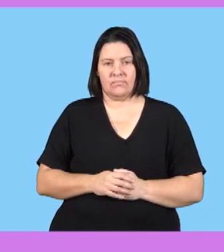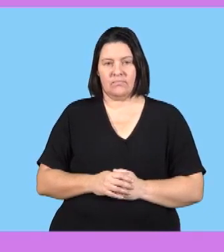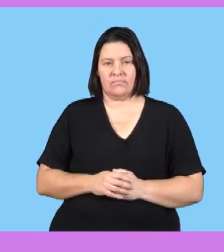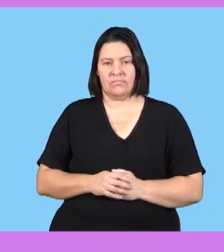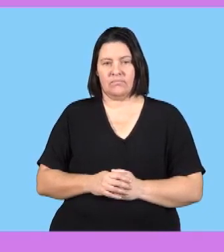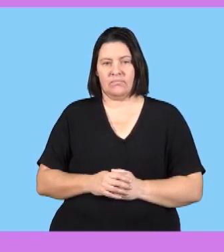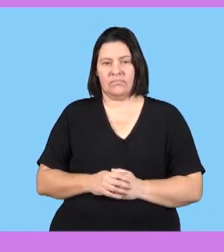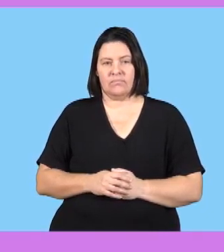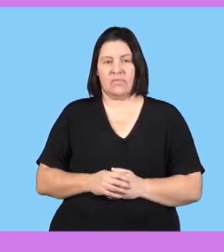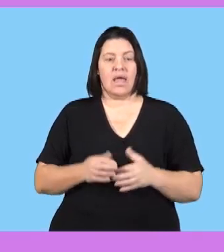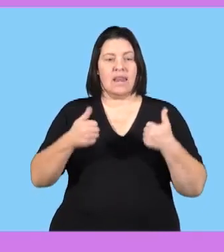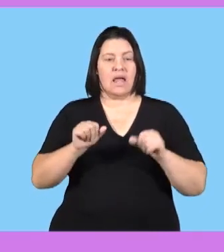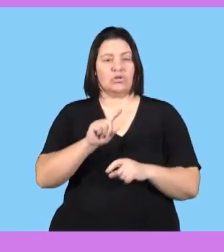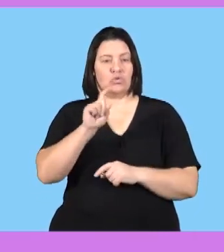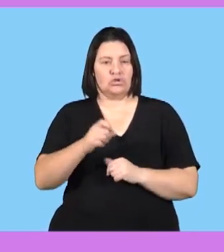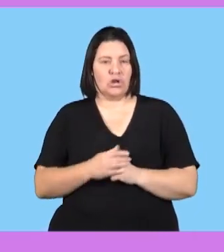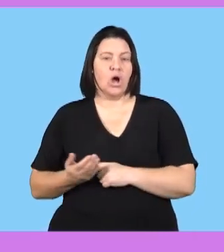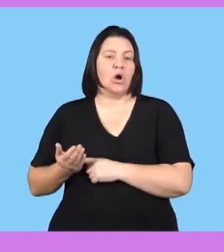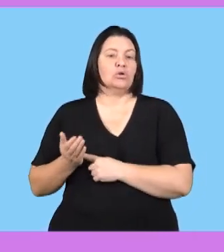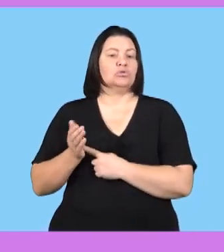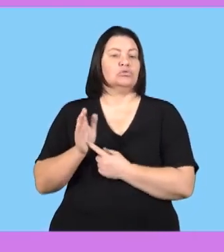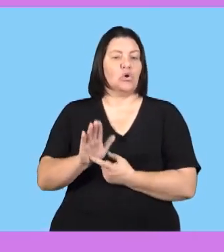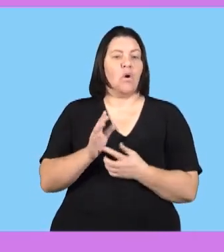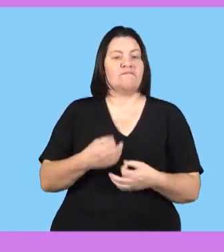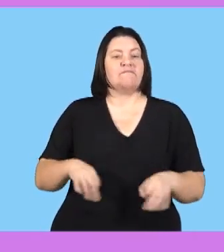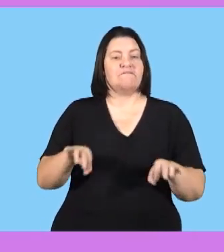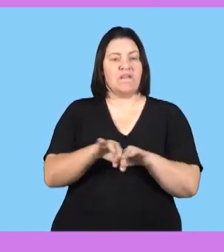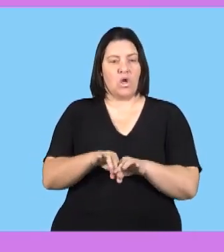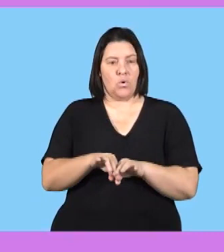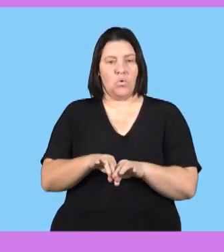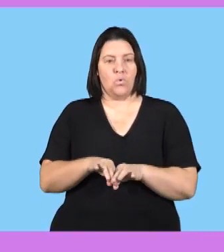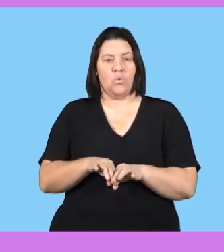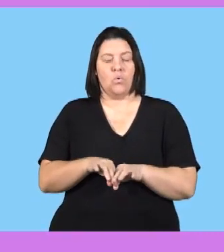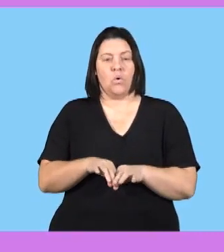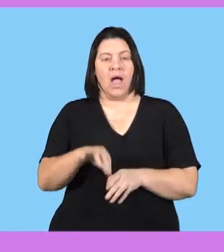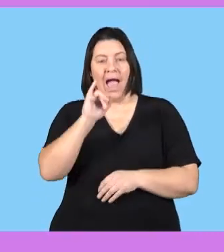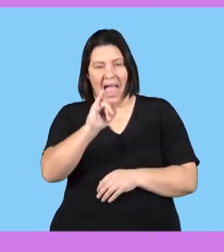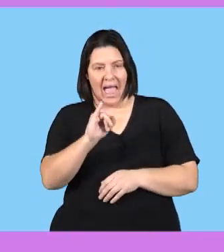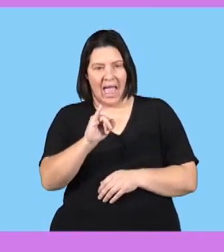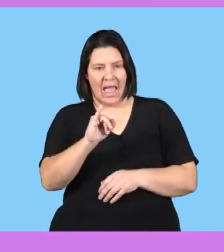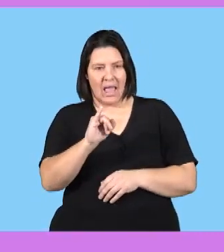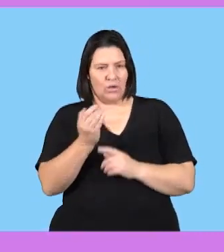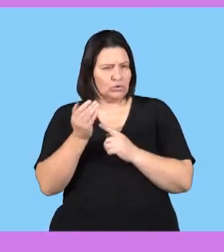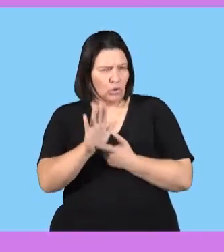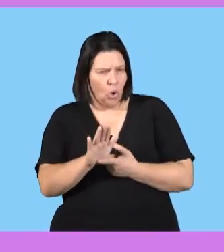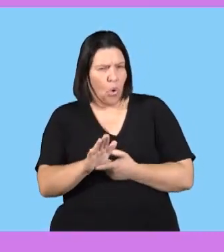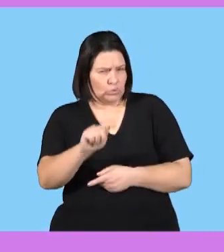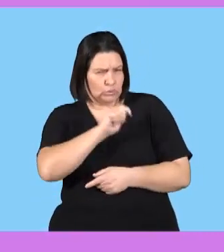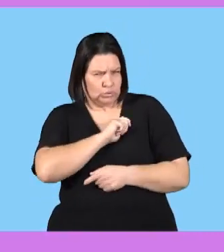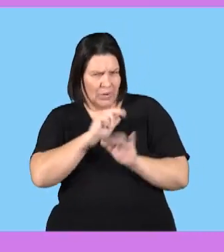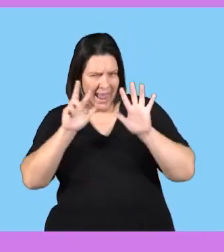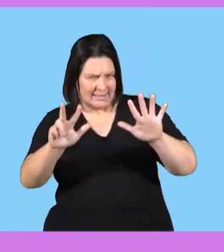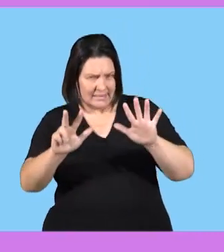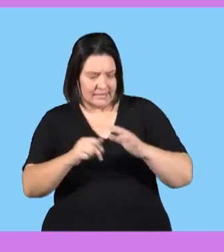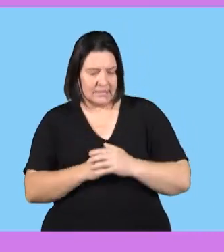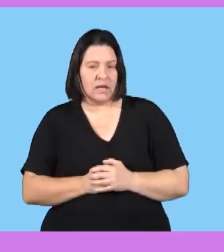rand. Let's move to the next question. Show that the value of I is 8. So for you to show